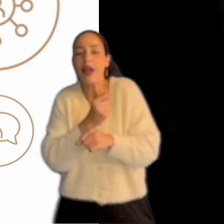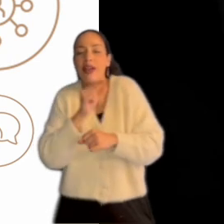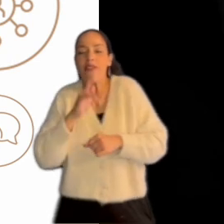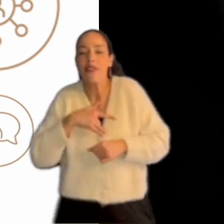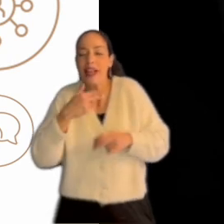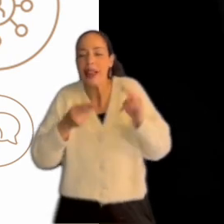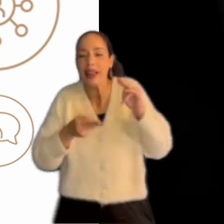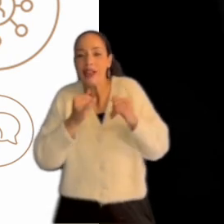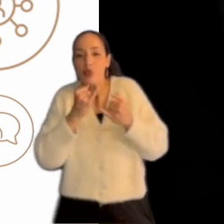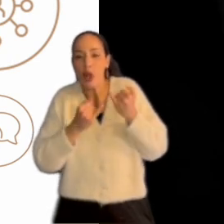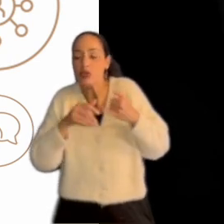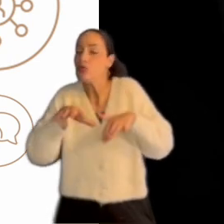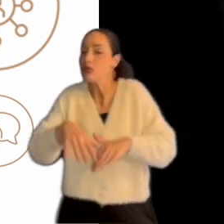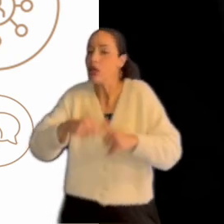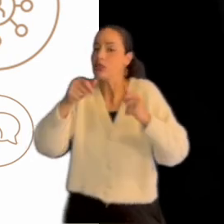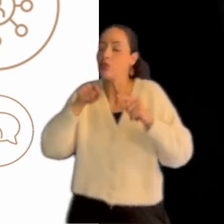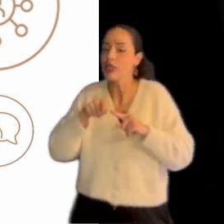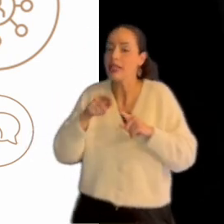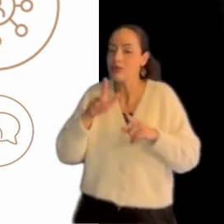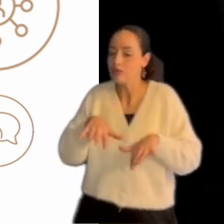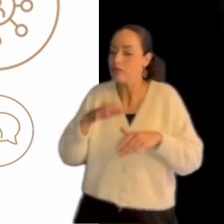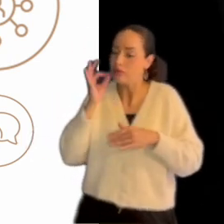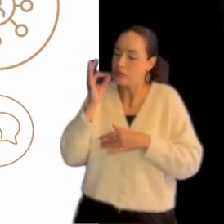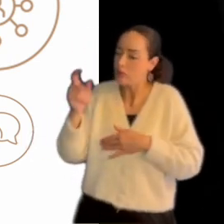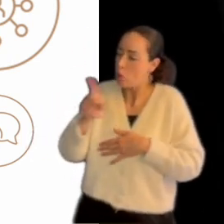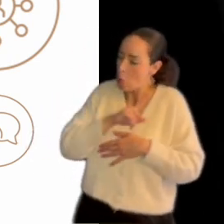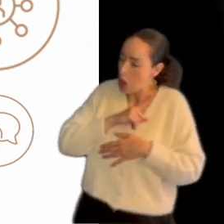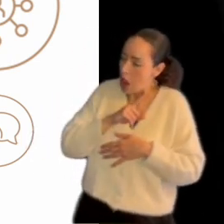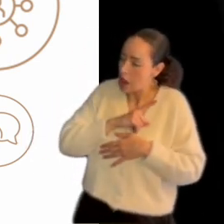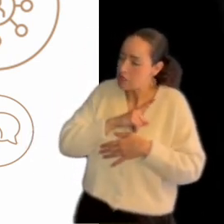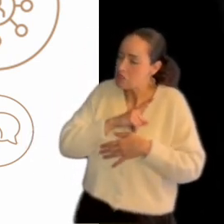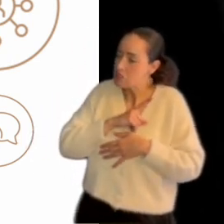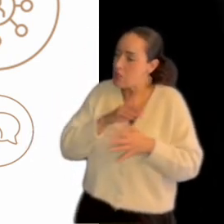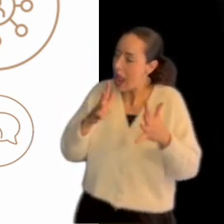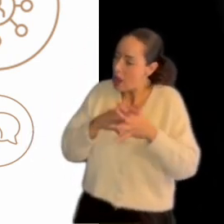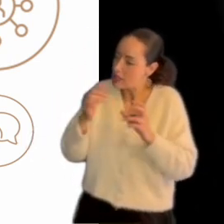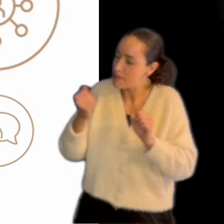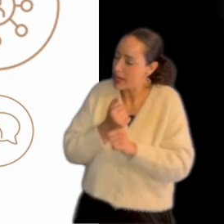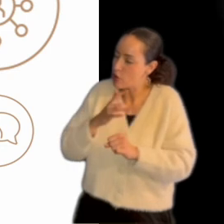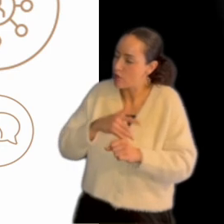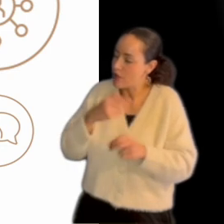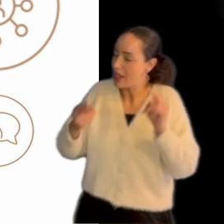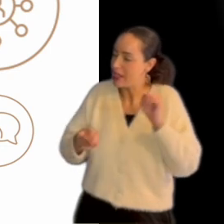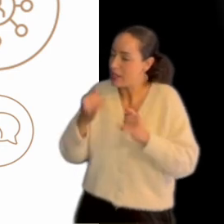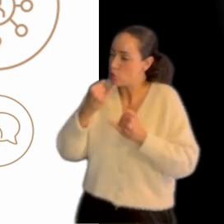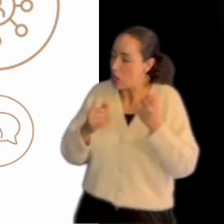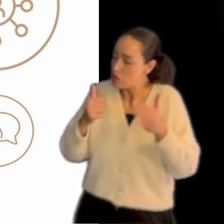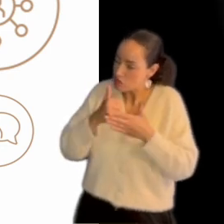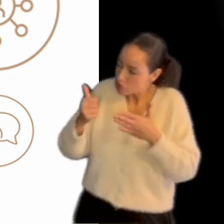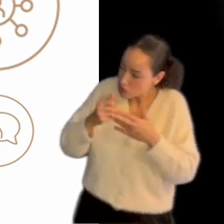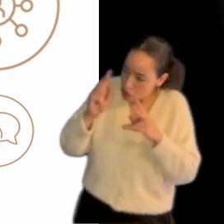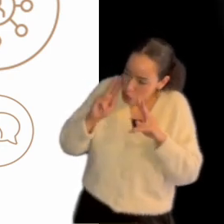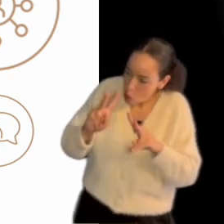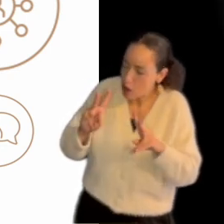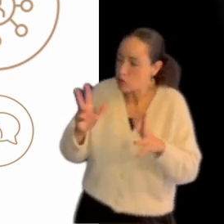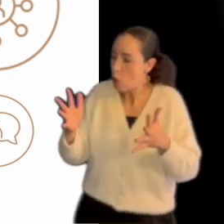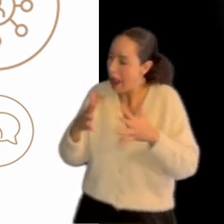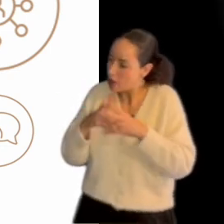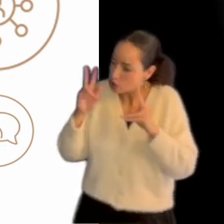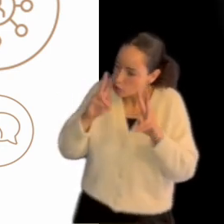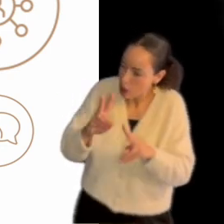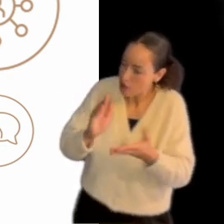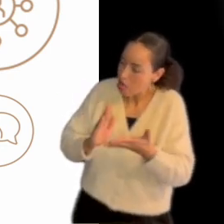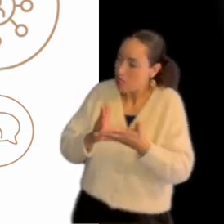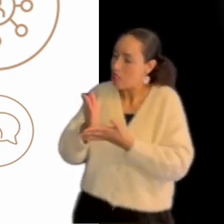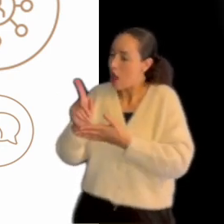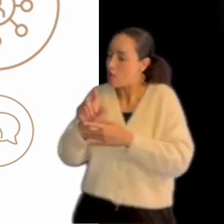she watched it, for example, live or on catch-up television. And then we started to explore other television programmes, similar in content, tone and